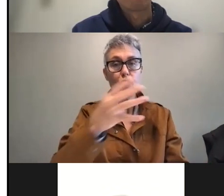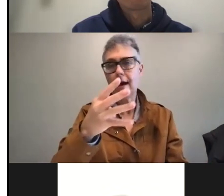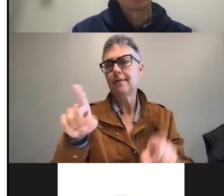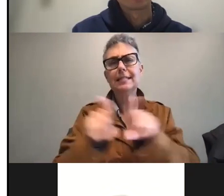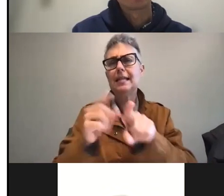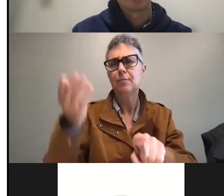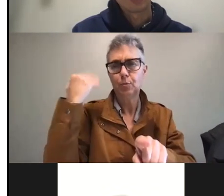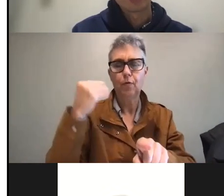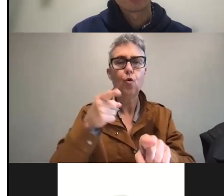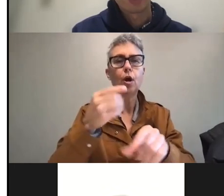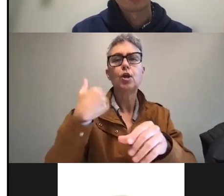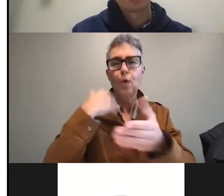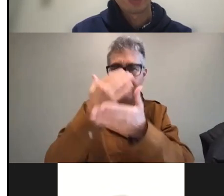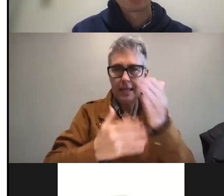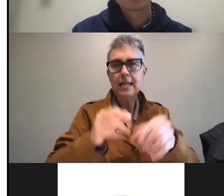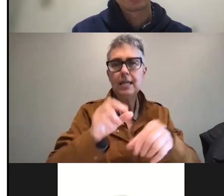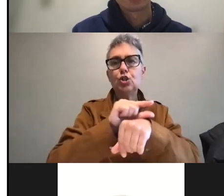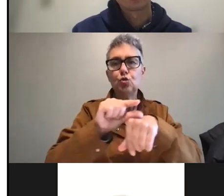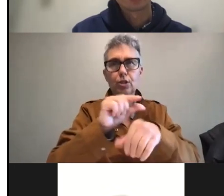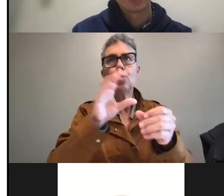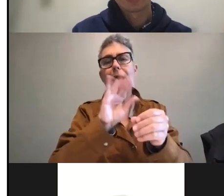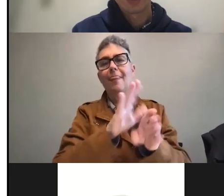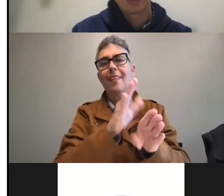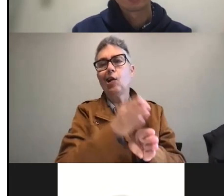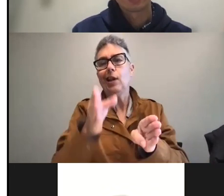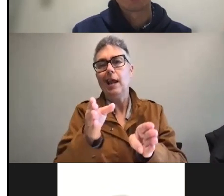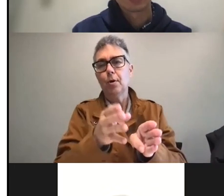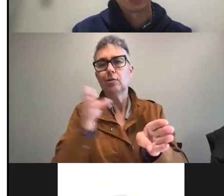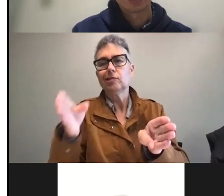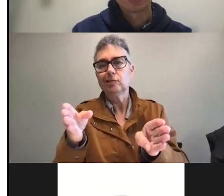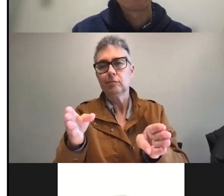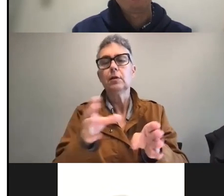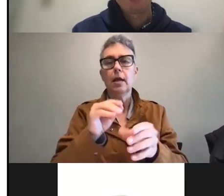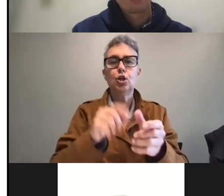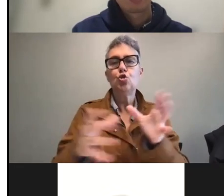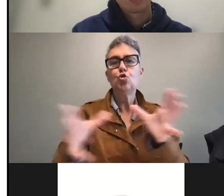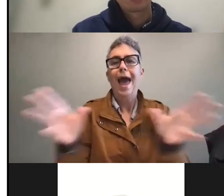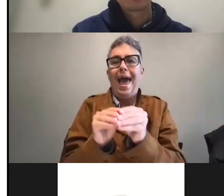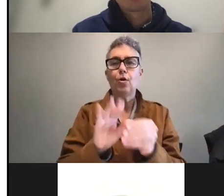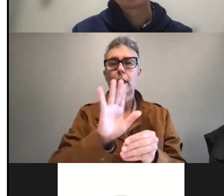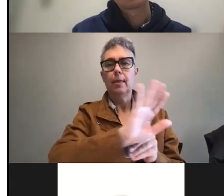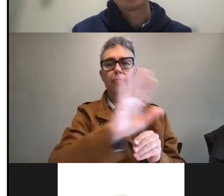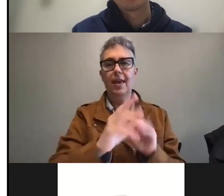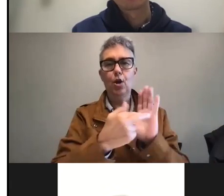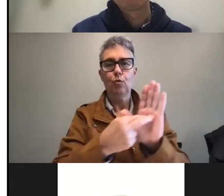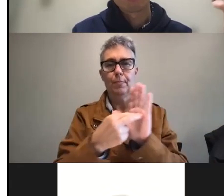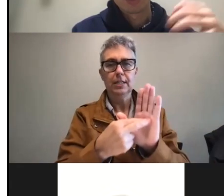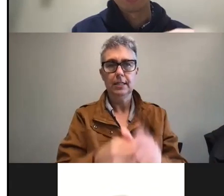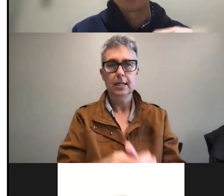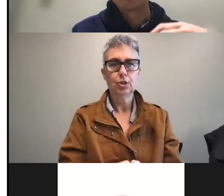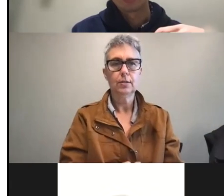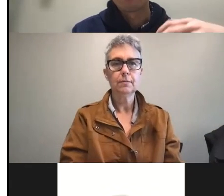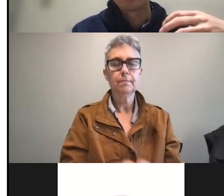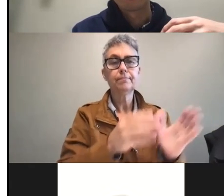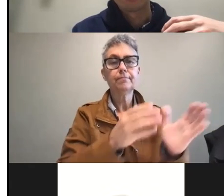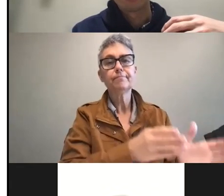basically have each residue and their neighbors, and you just aggregate their representations. And we actually,